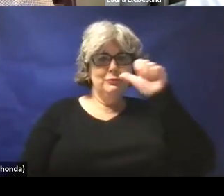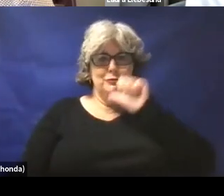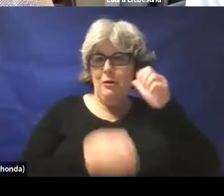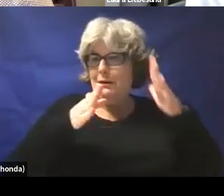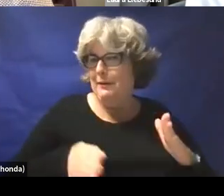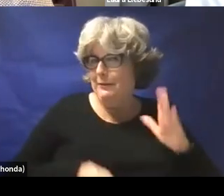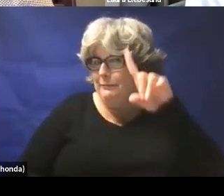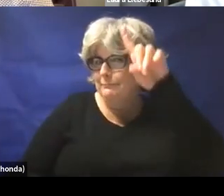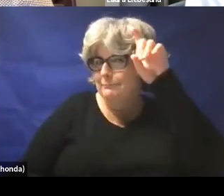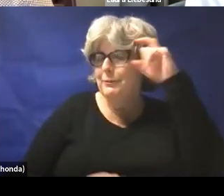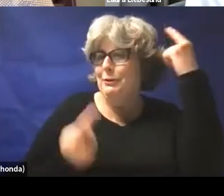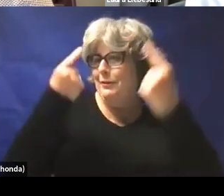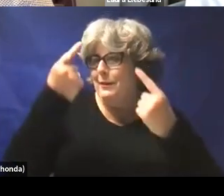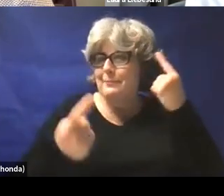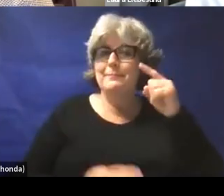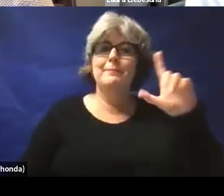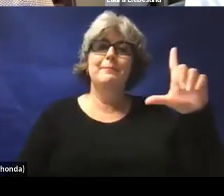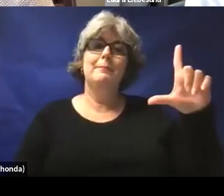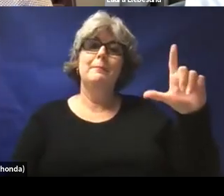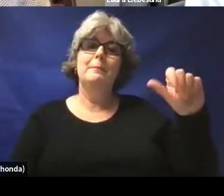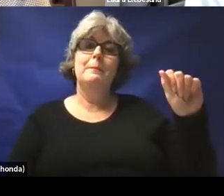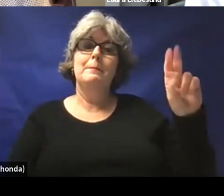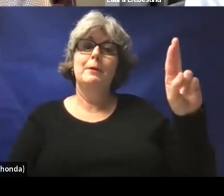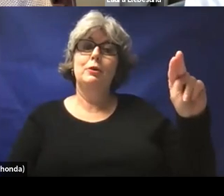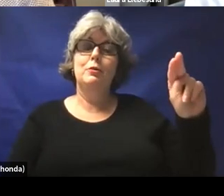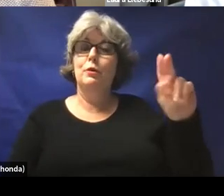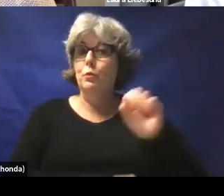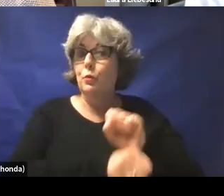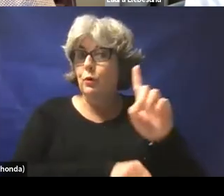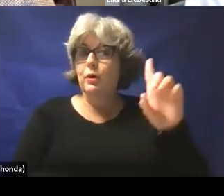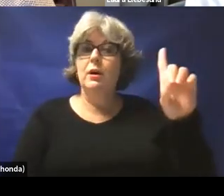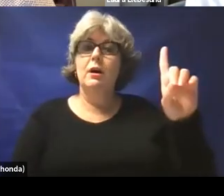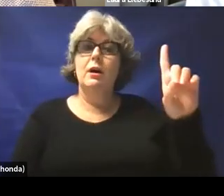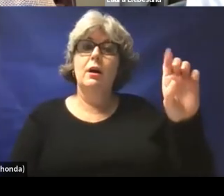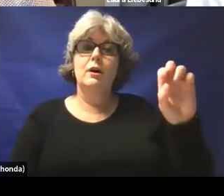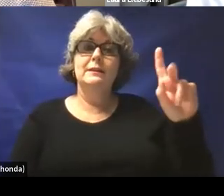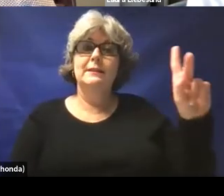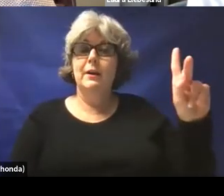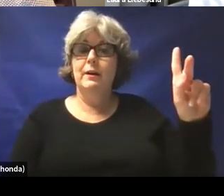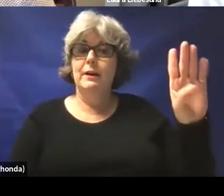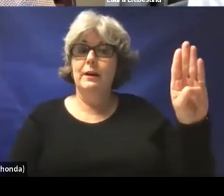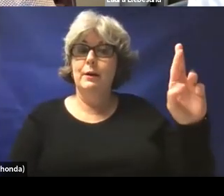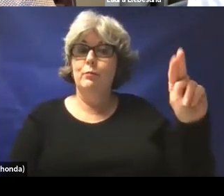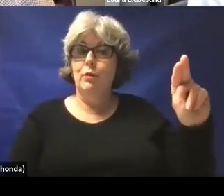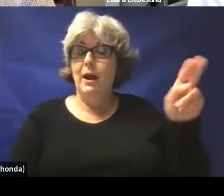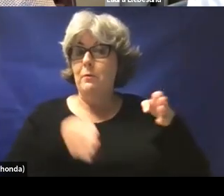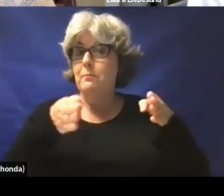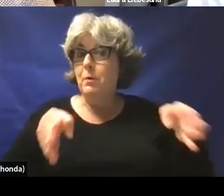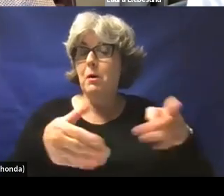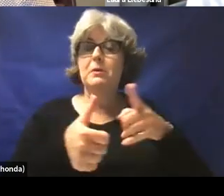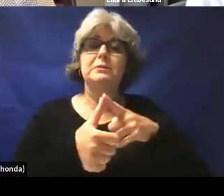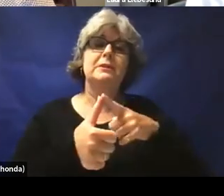about. Lauren got her start in the Derrick Brown bars on Passenger, Columbia Room, and the ones on 7th Street.